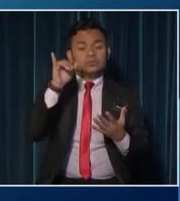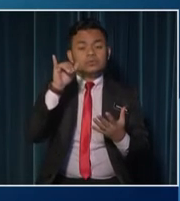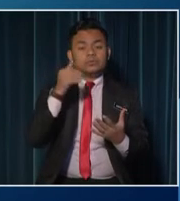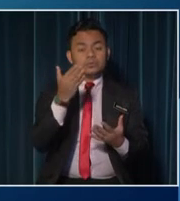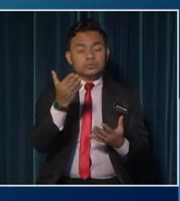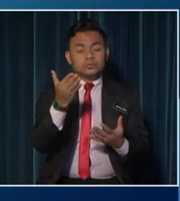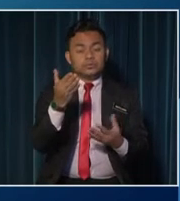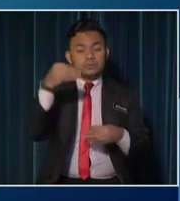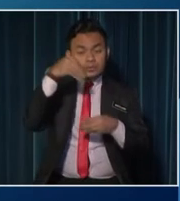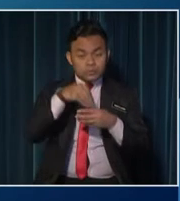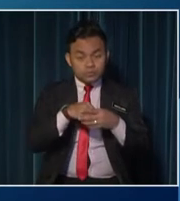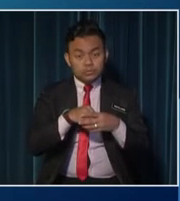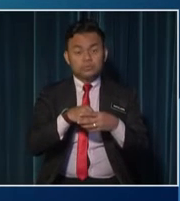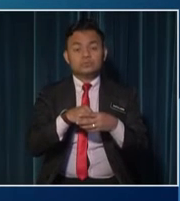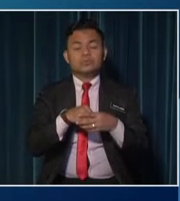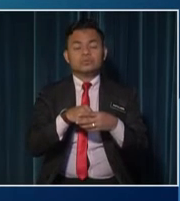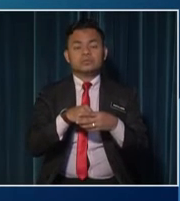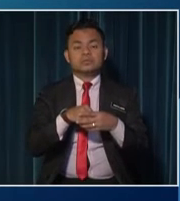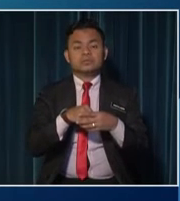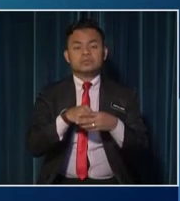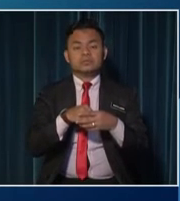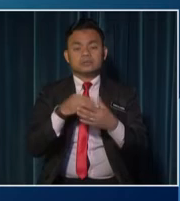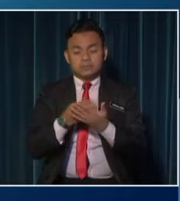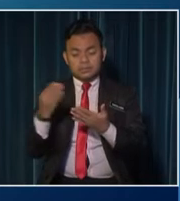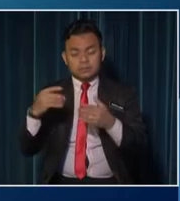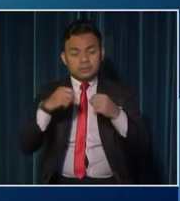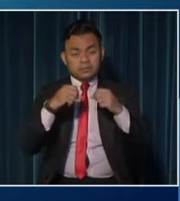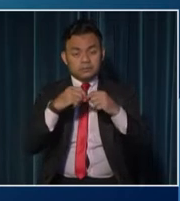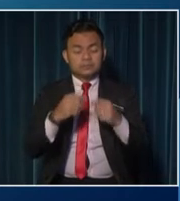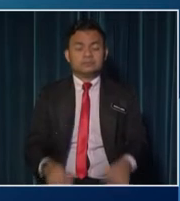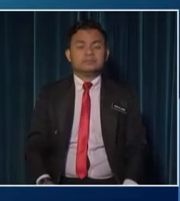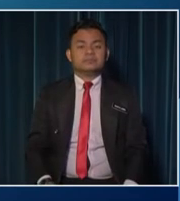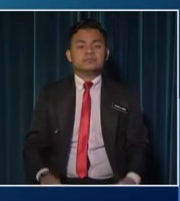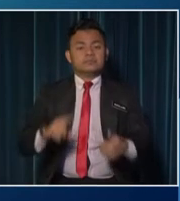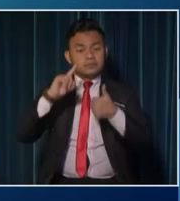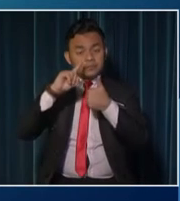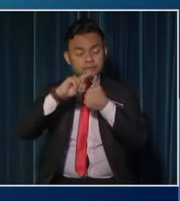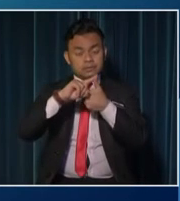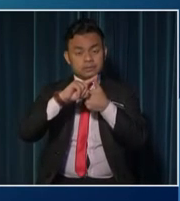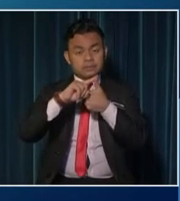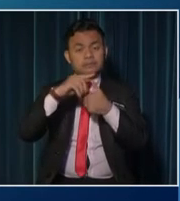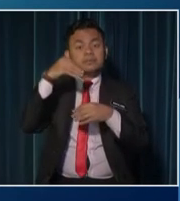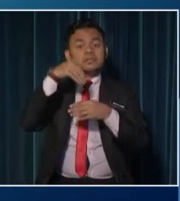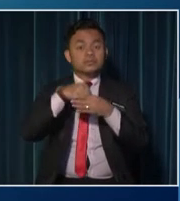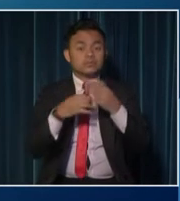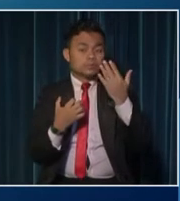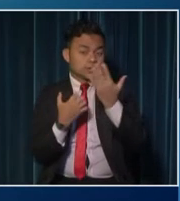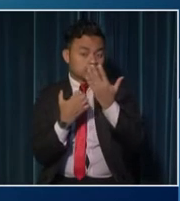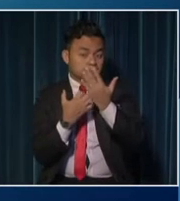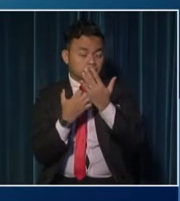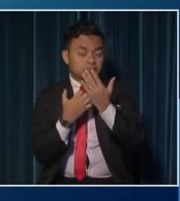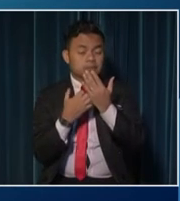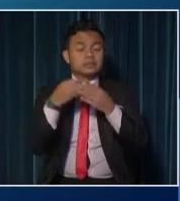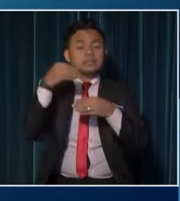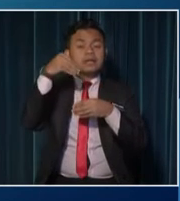electric circuit. First, the dry cell is installed onto the dry cell holders. You